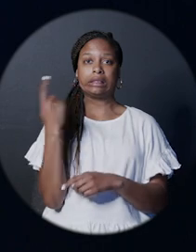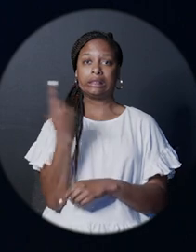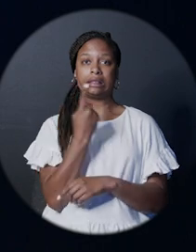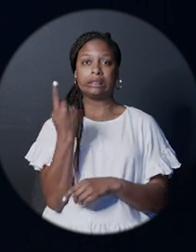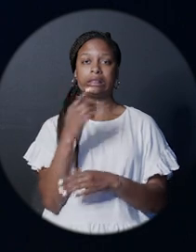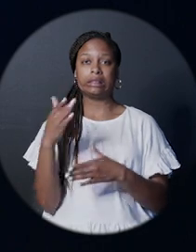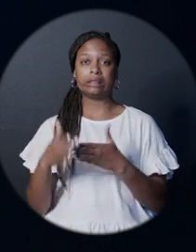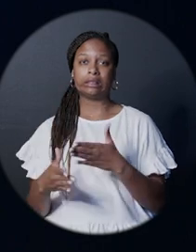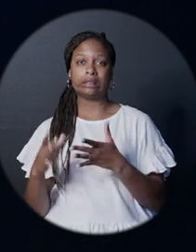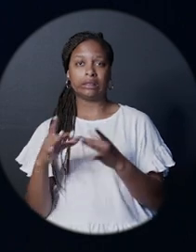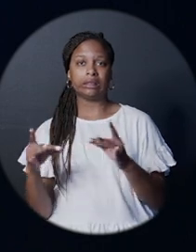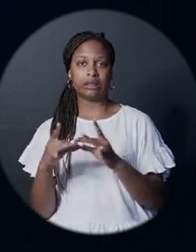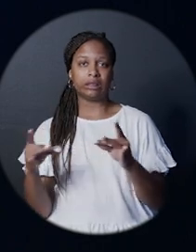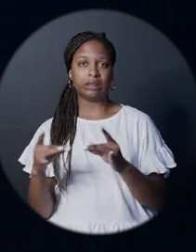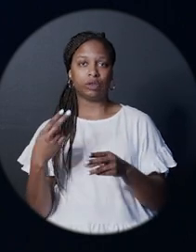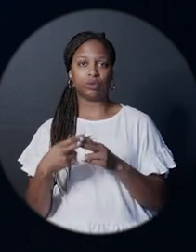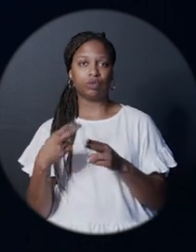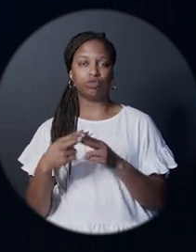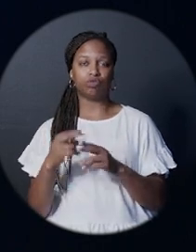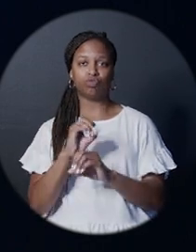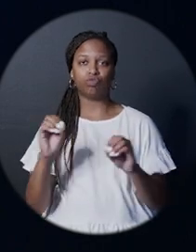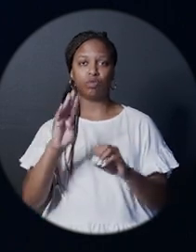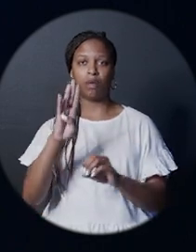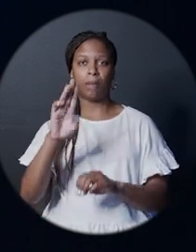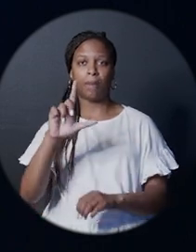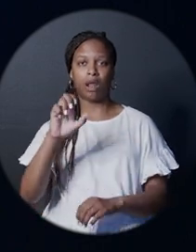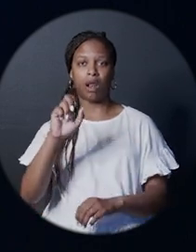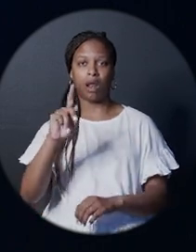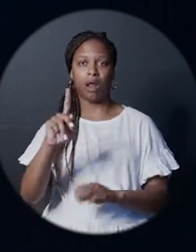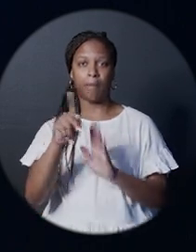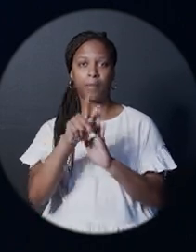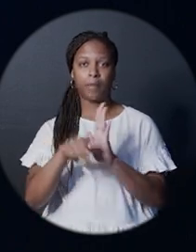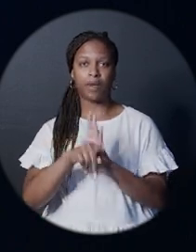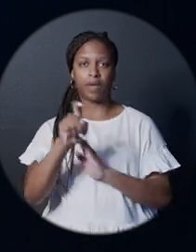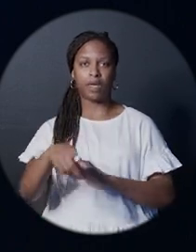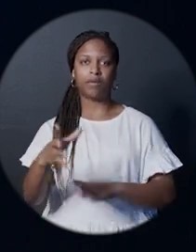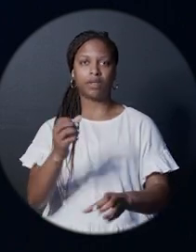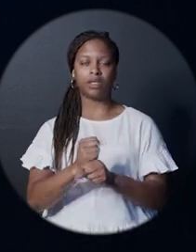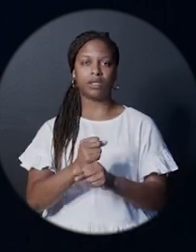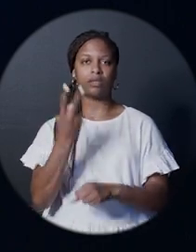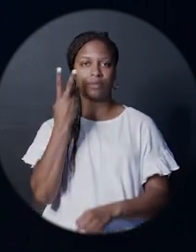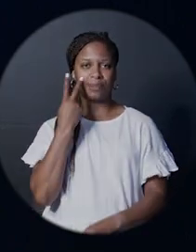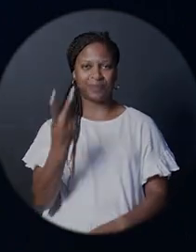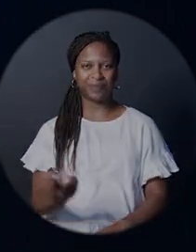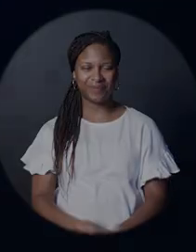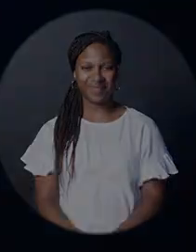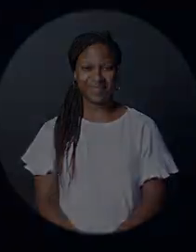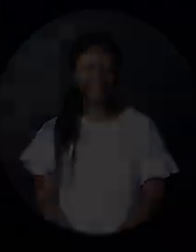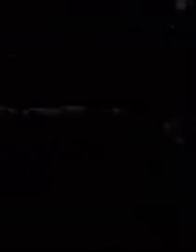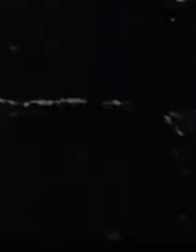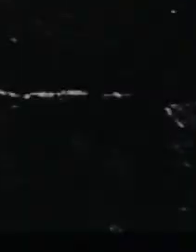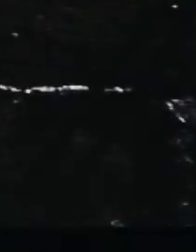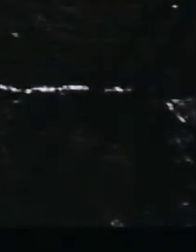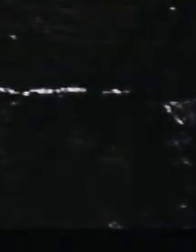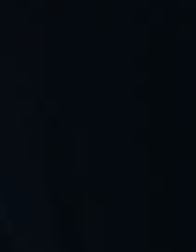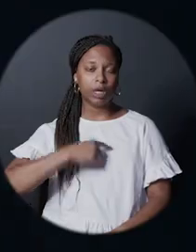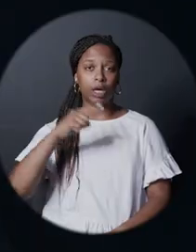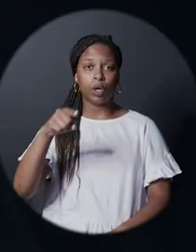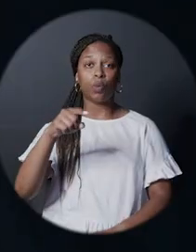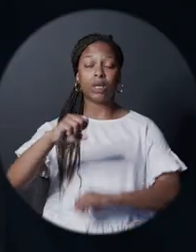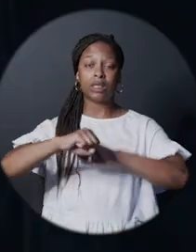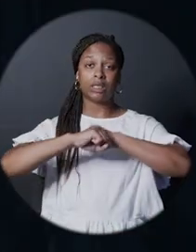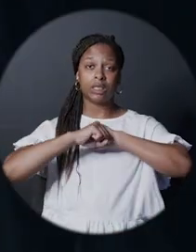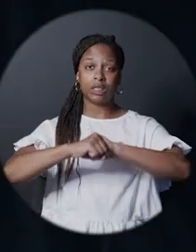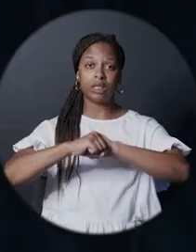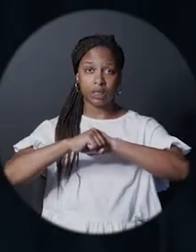word because there is something at the end of this message called a no-block policy that you've got to get. Check this out. When